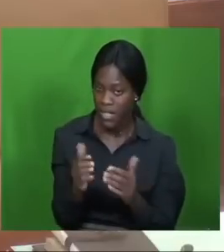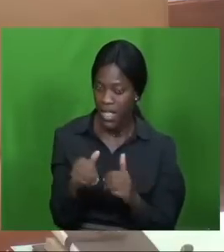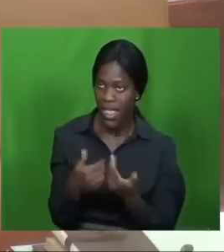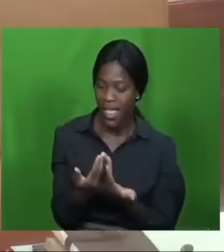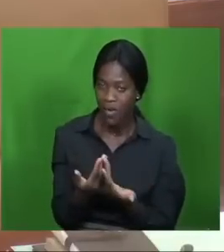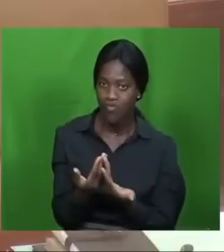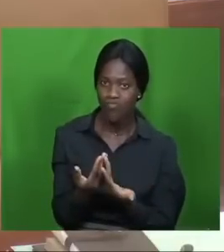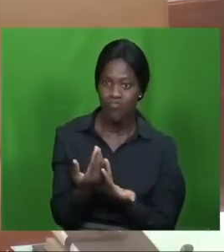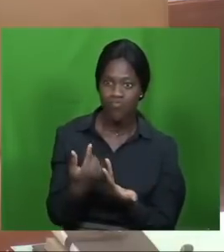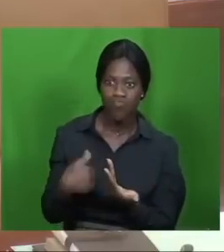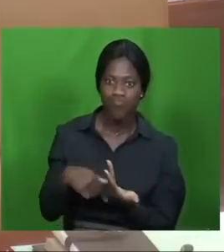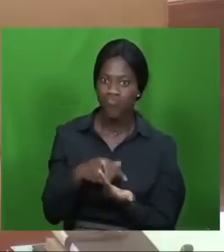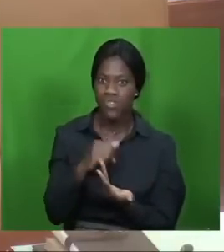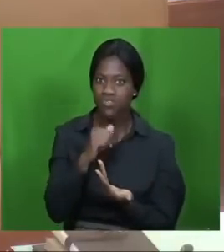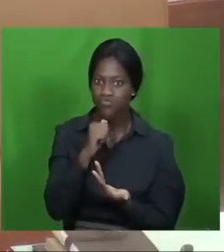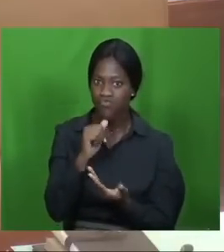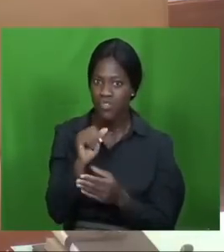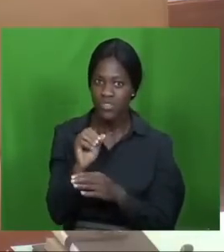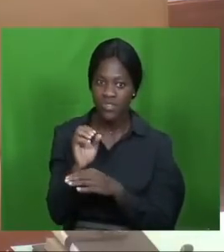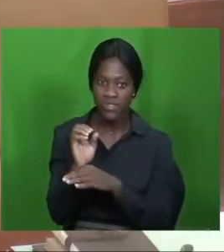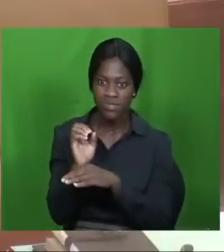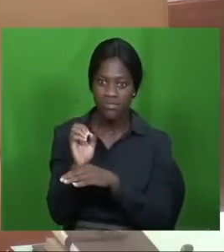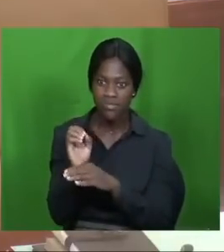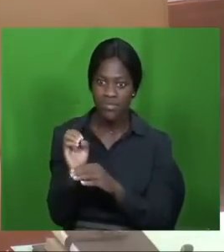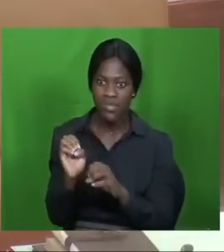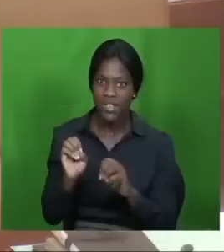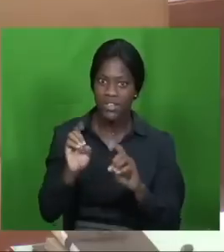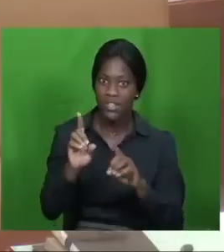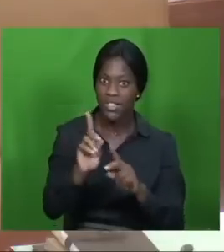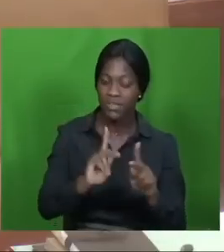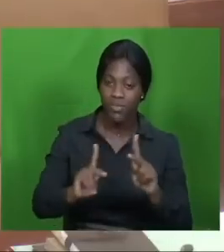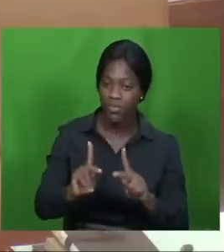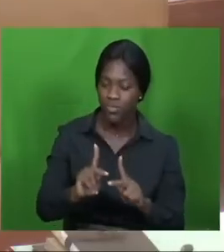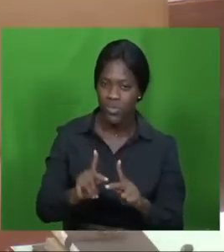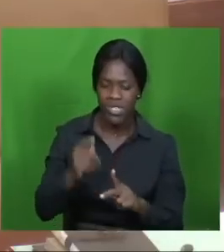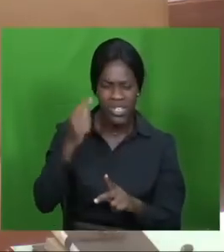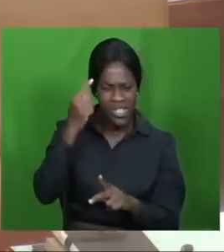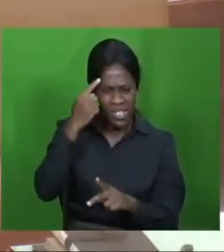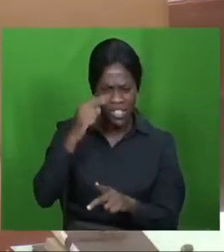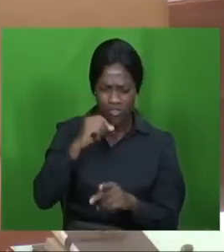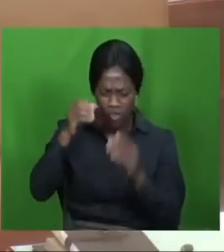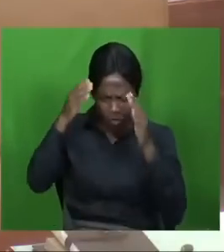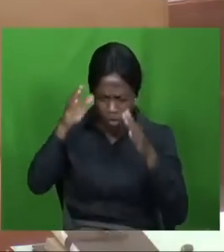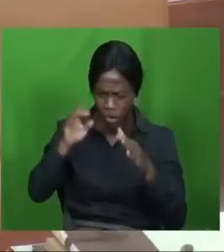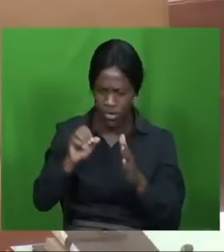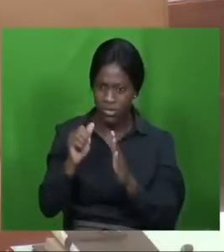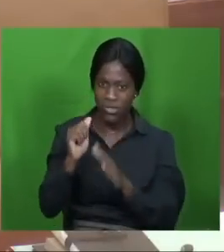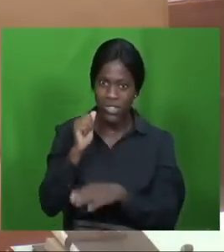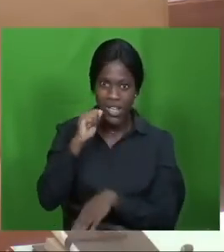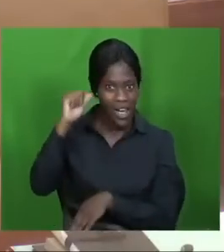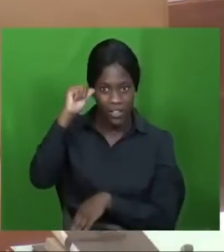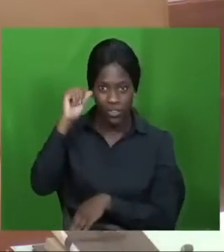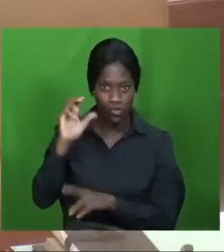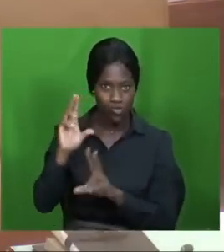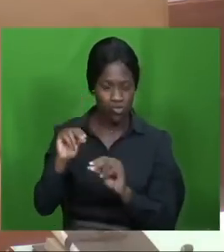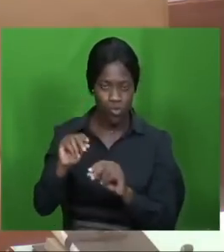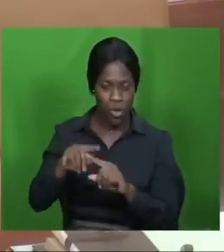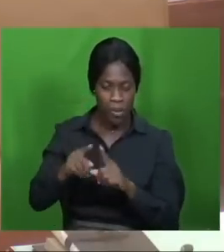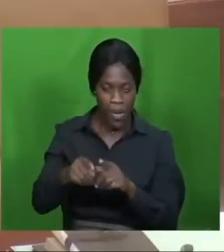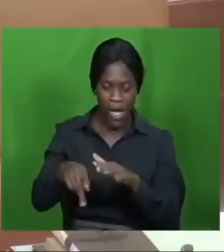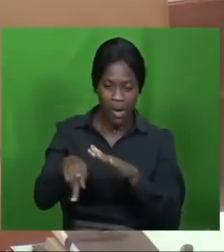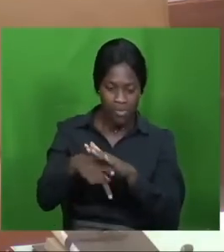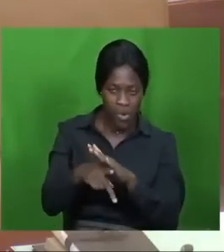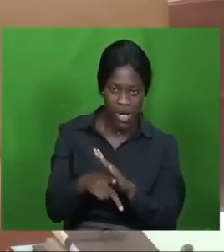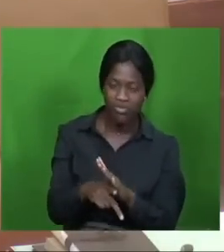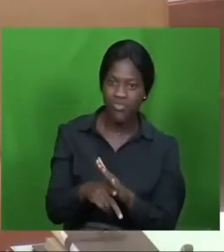focus should not be on adults. It should be those who are now in primary school through secondary school. We need to imbibe them with